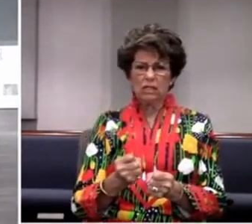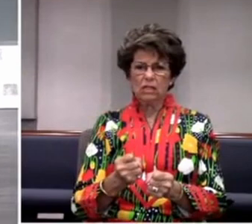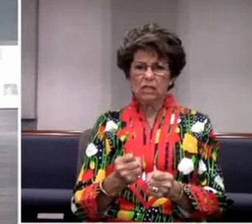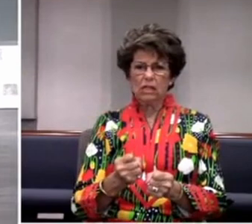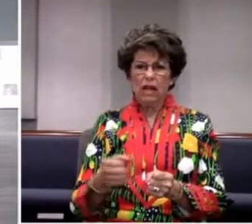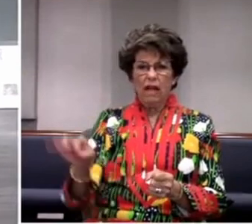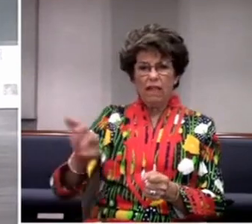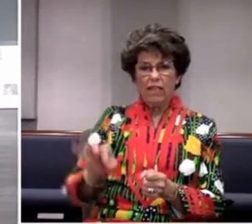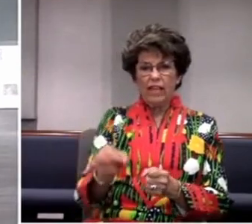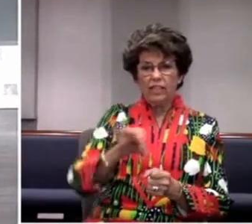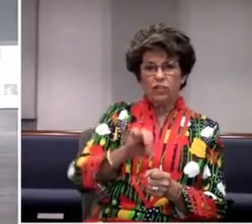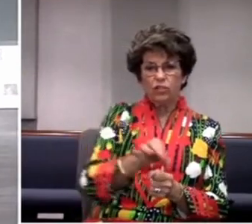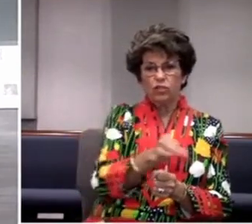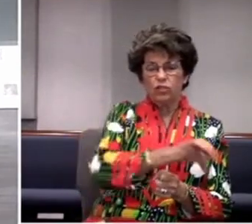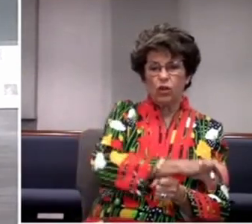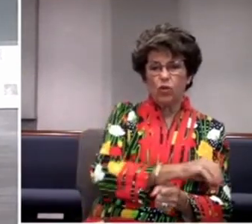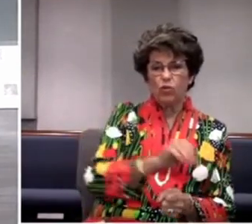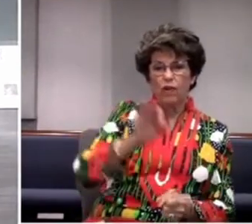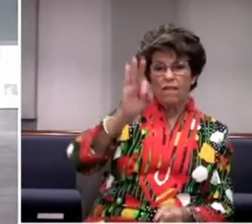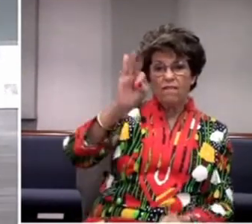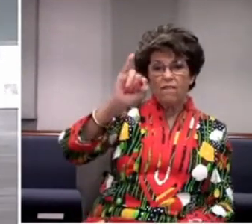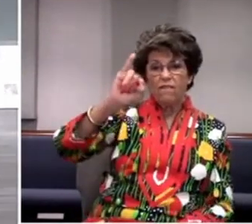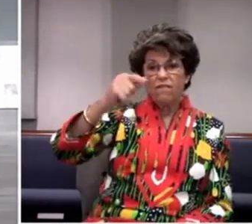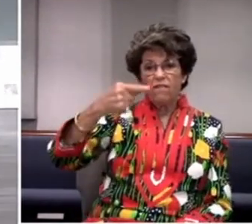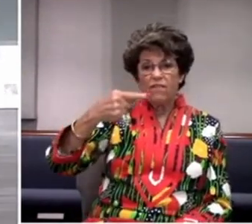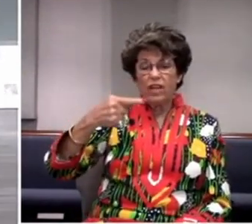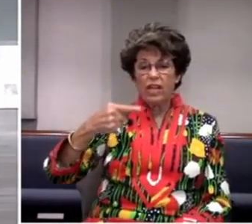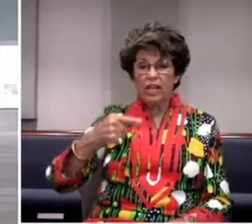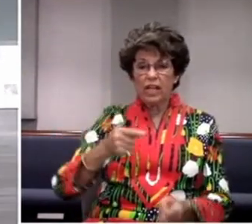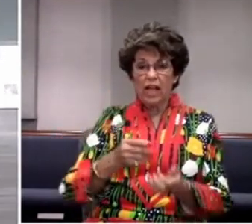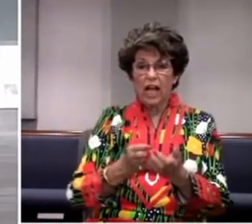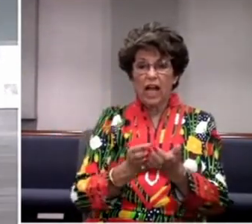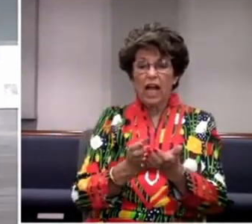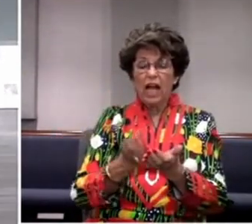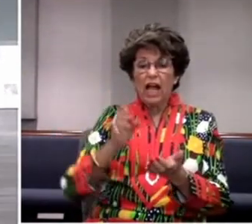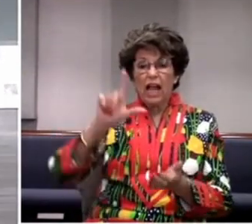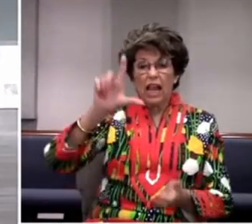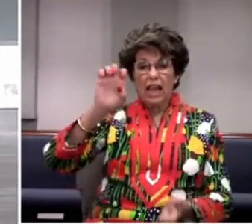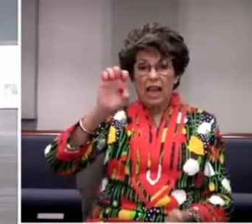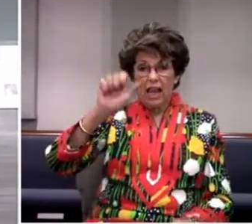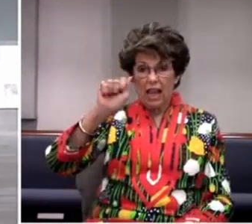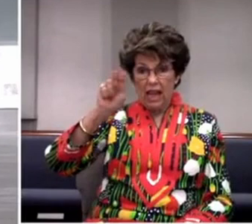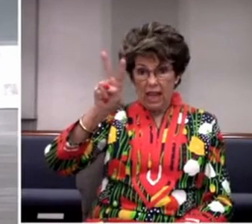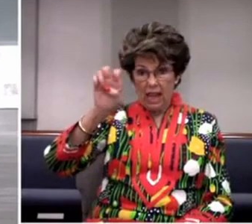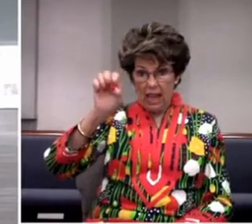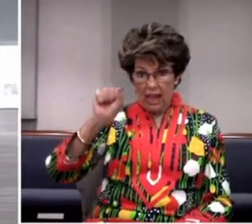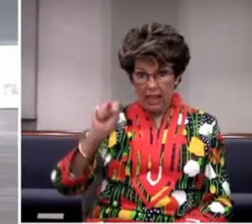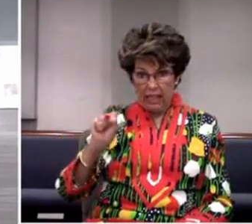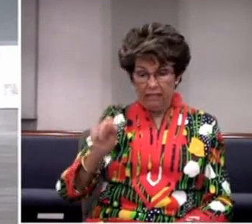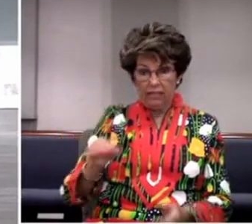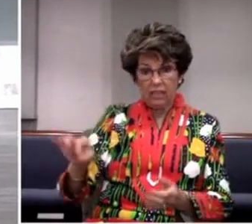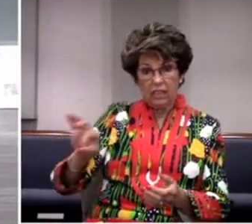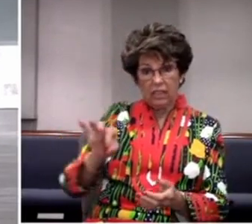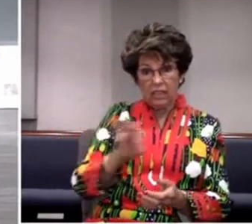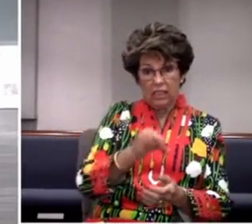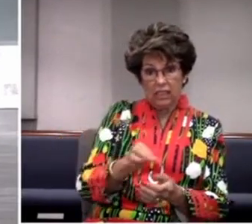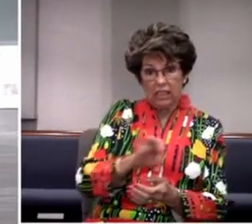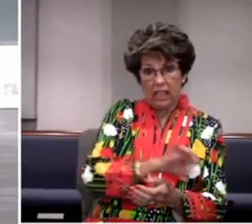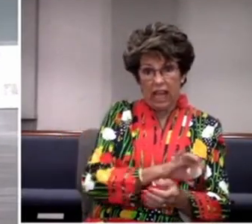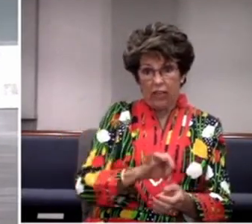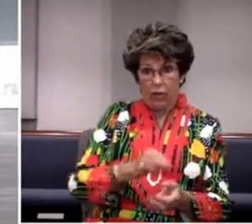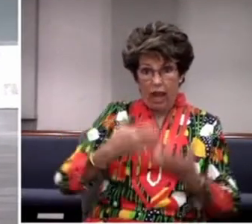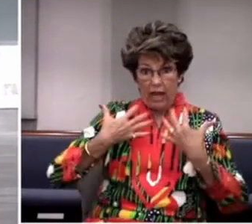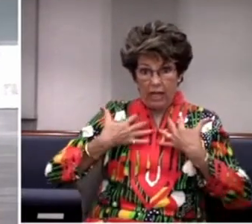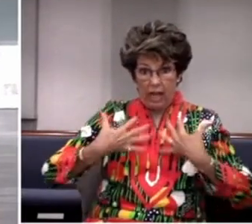together and made themselves aprons. And they heard the voice of the